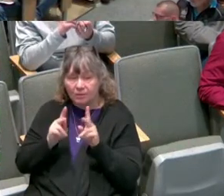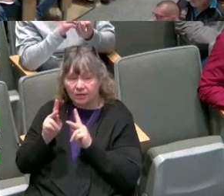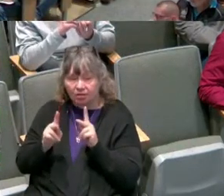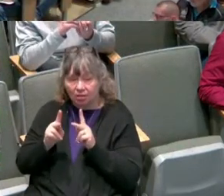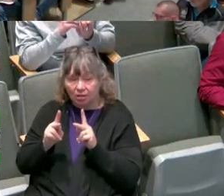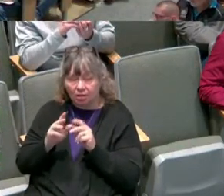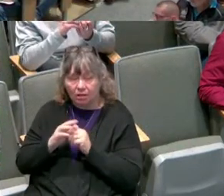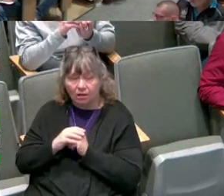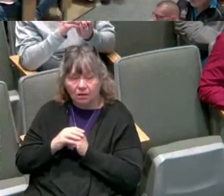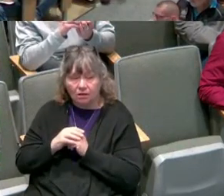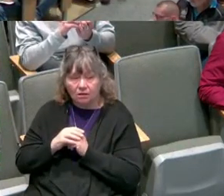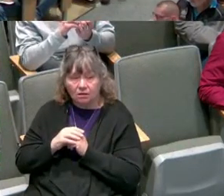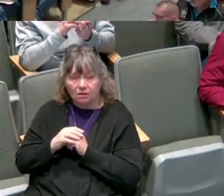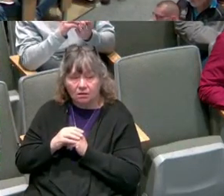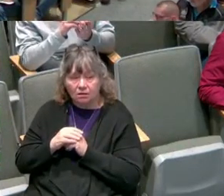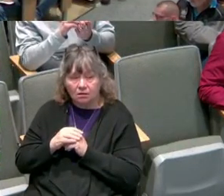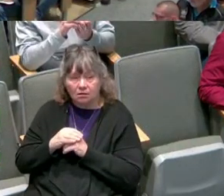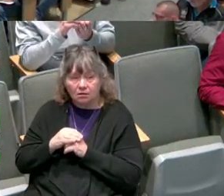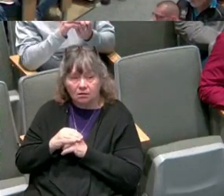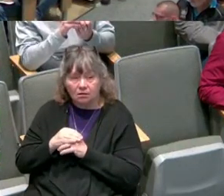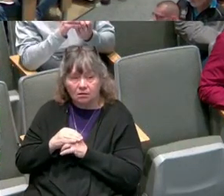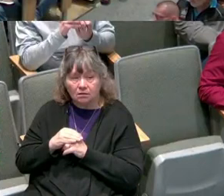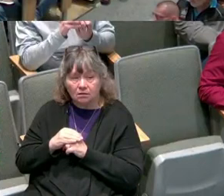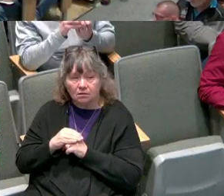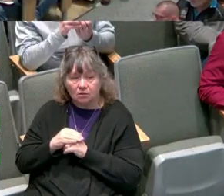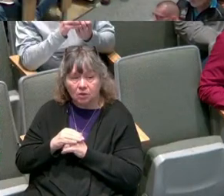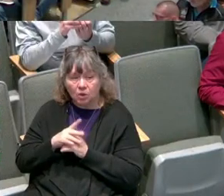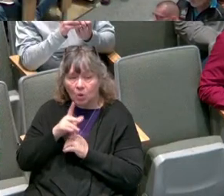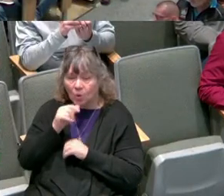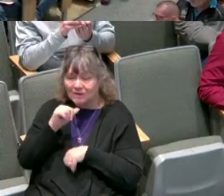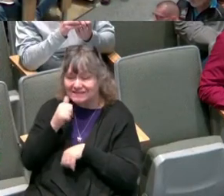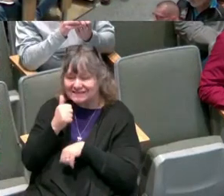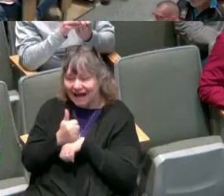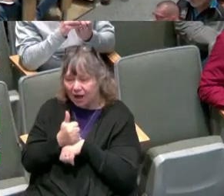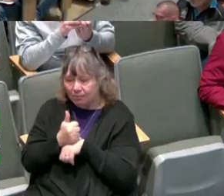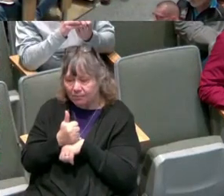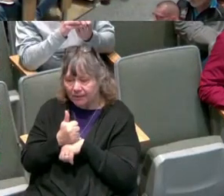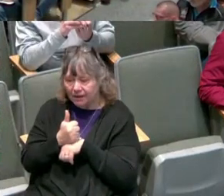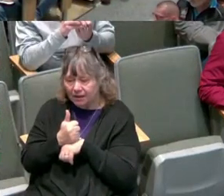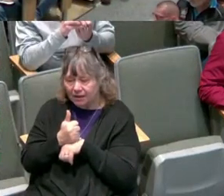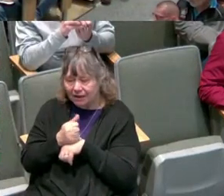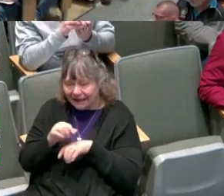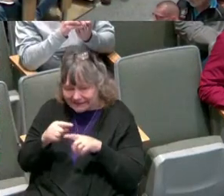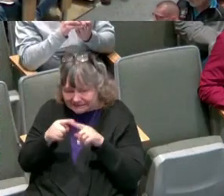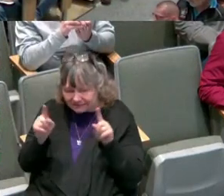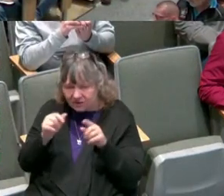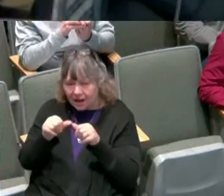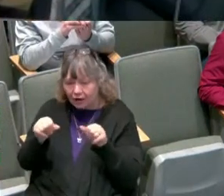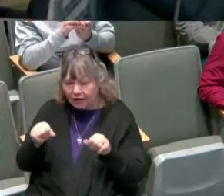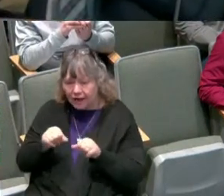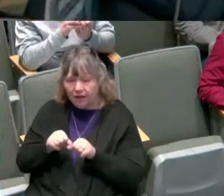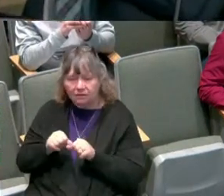um there's some there's some people who've set up sort of an overflow area